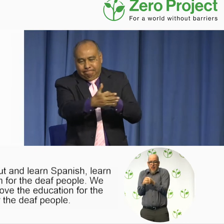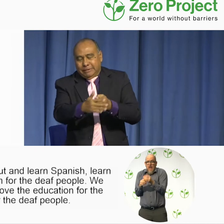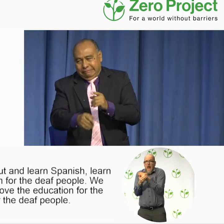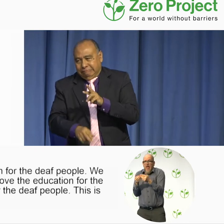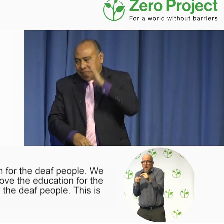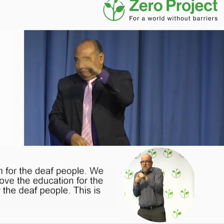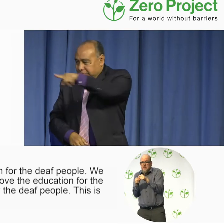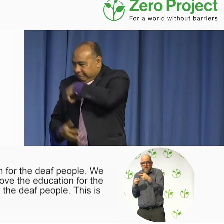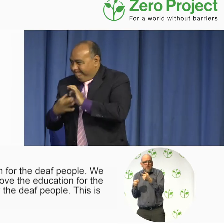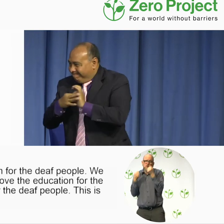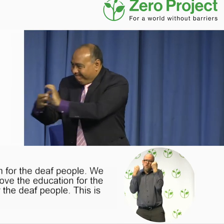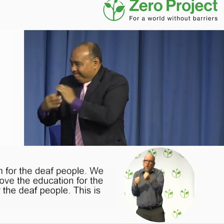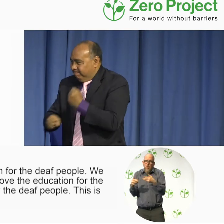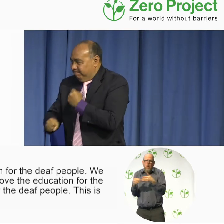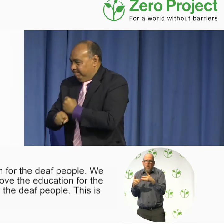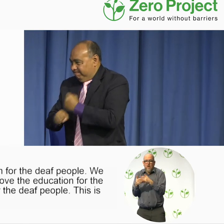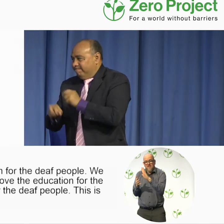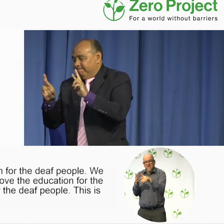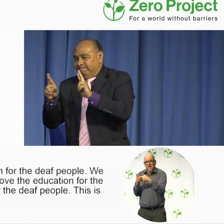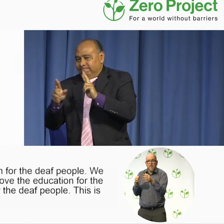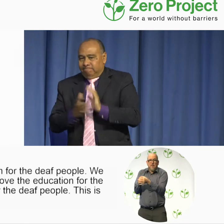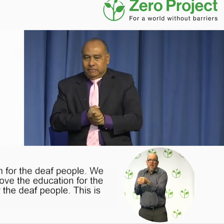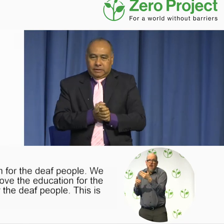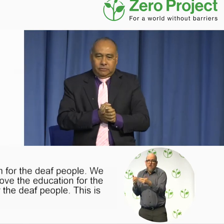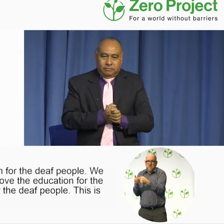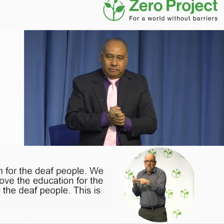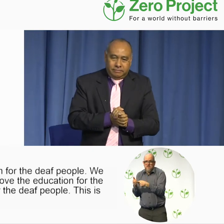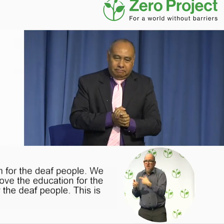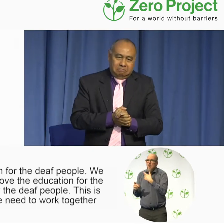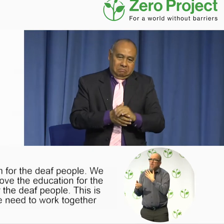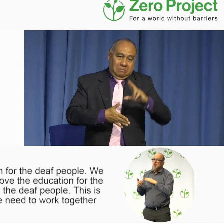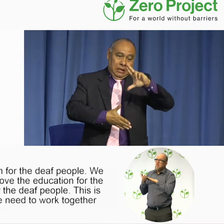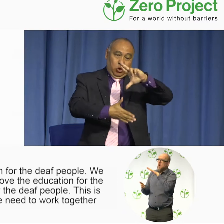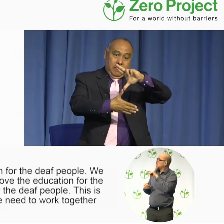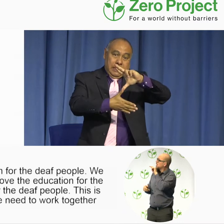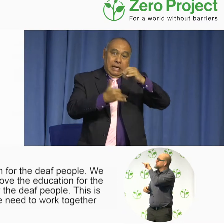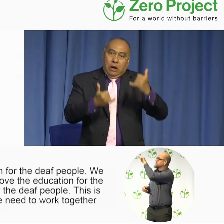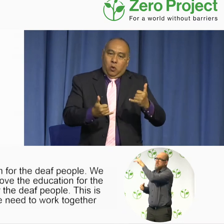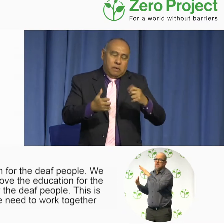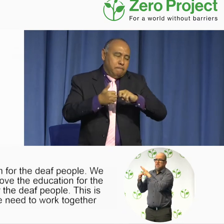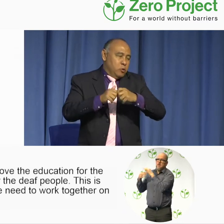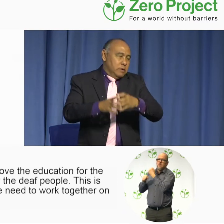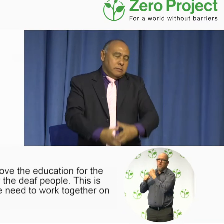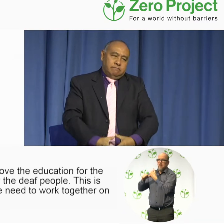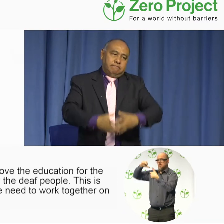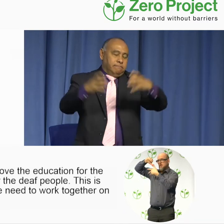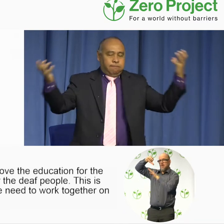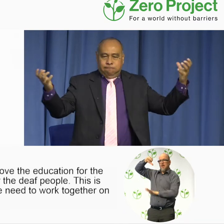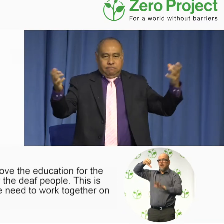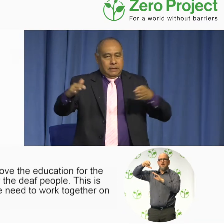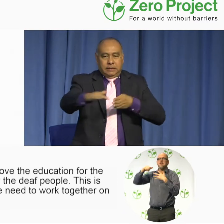people. This is the barrier, the language barrier, and we need to work together